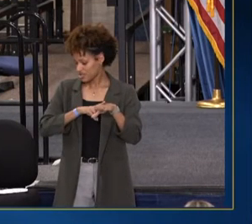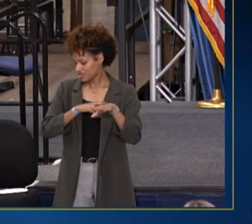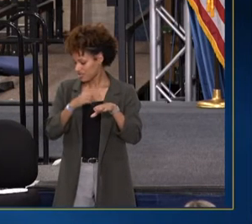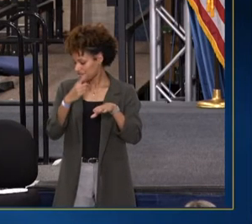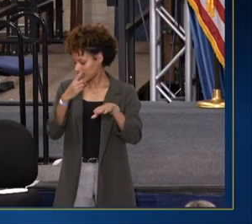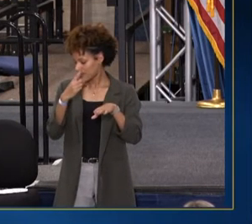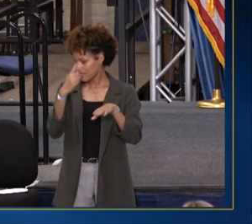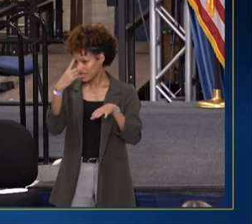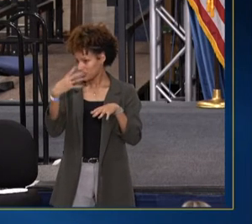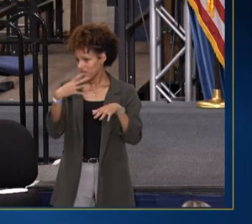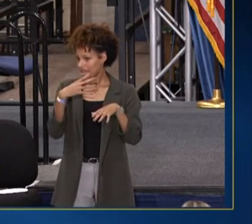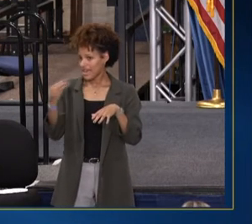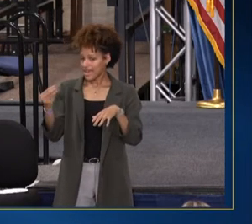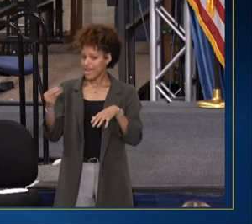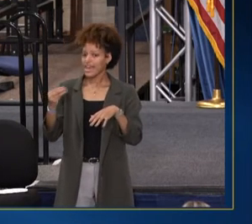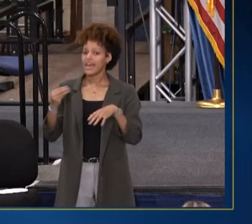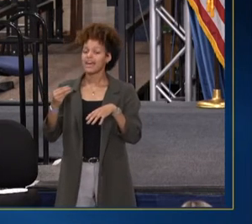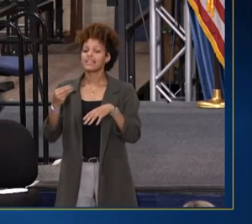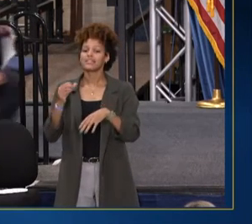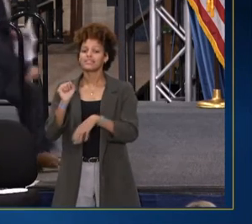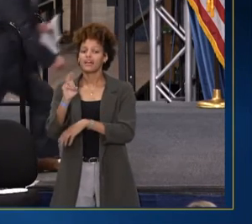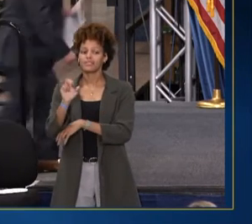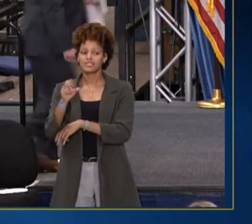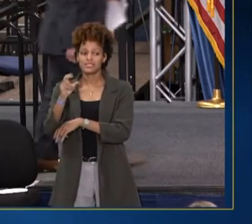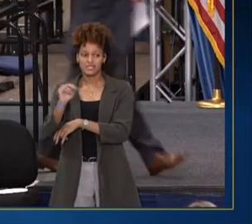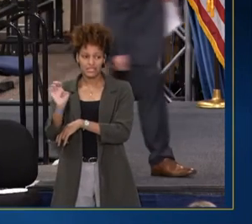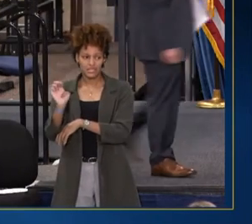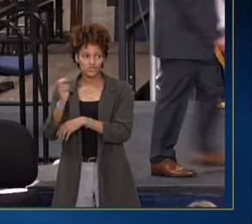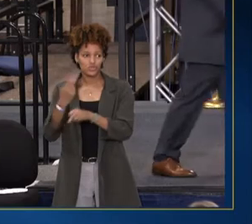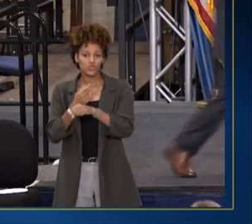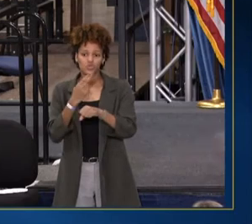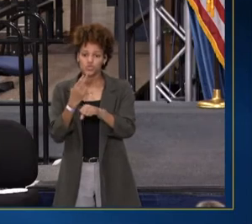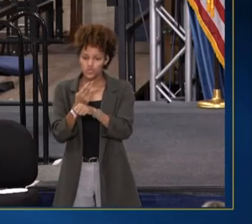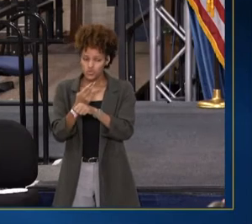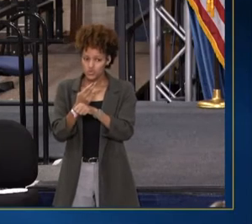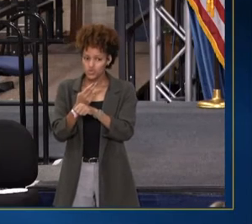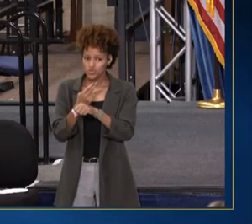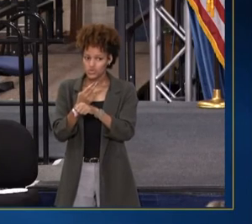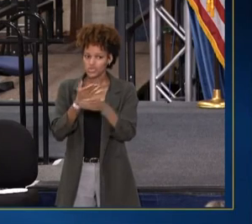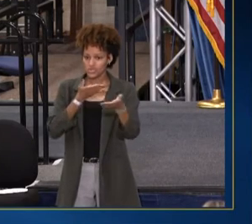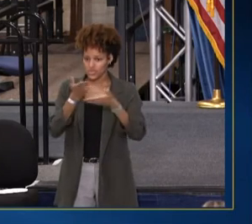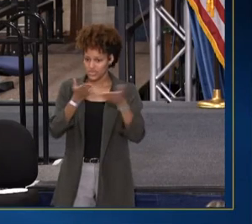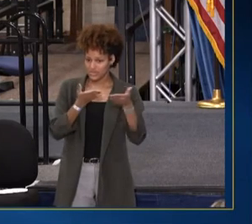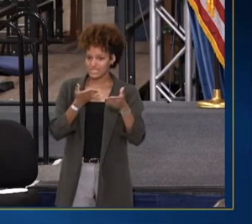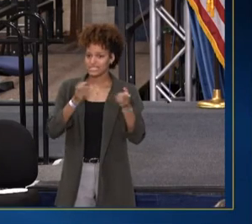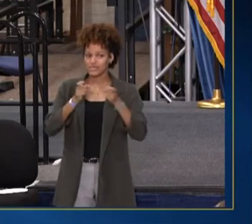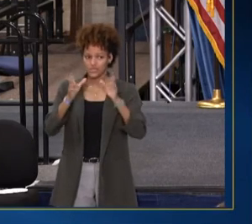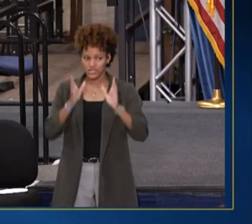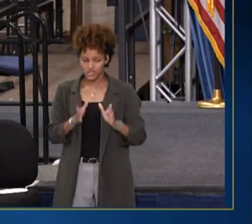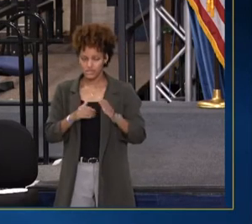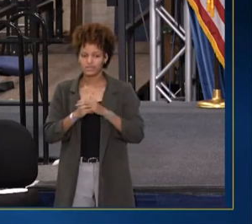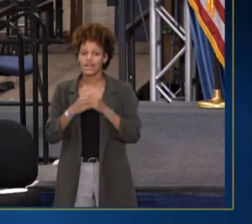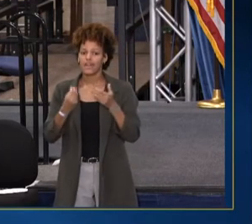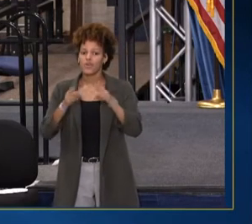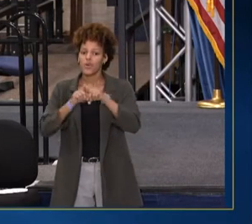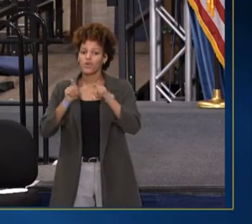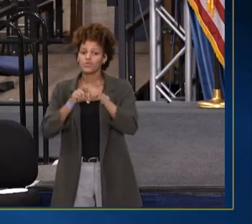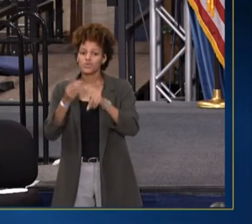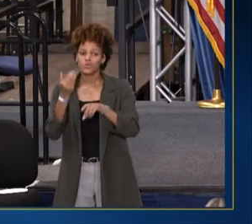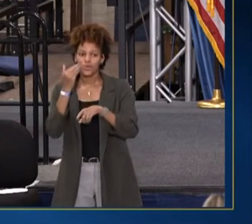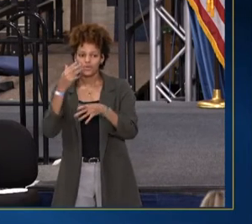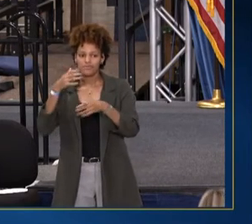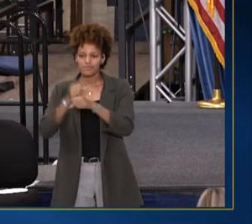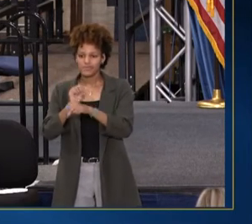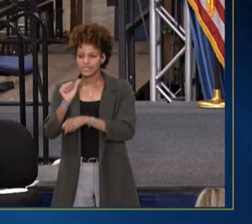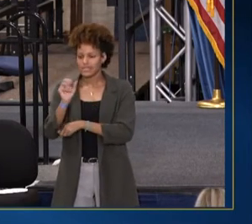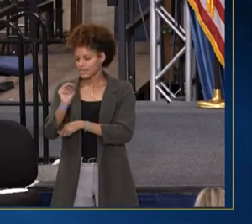Director of the National Mental and Substance Use Policy Lab, Substance Abuse and Mental Health Services Administration, also known as